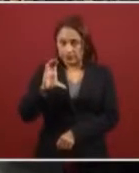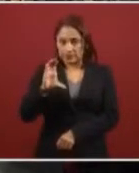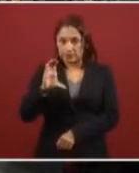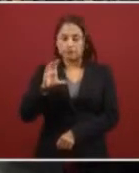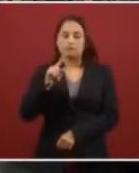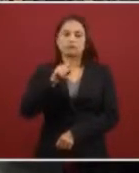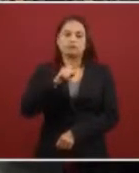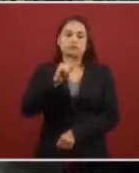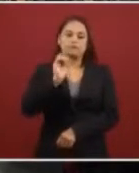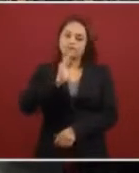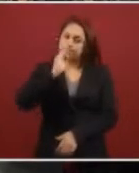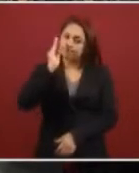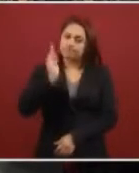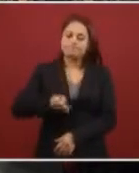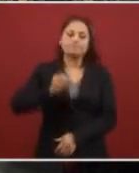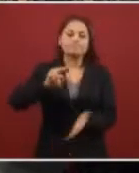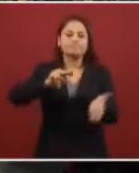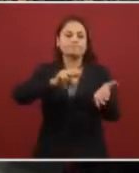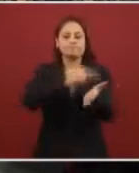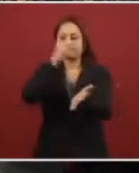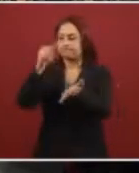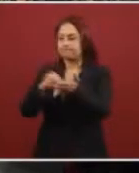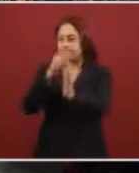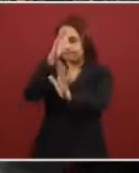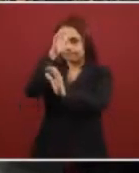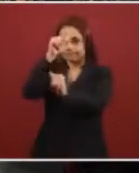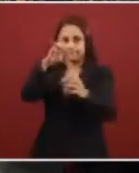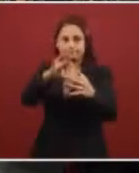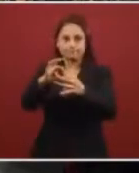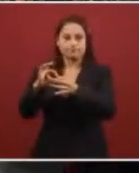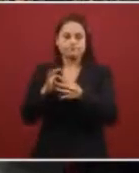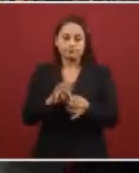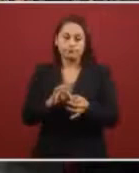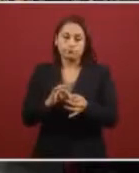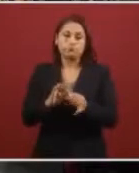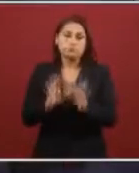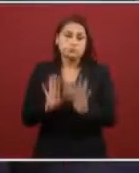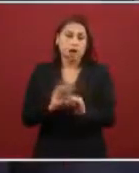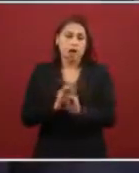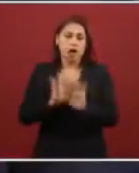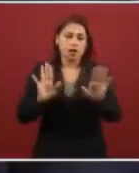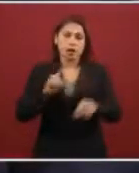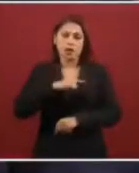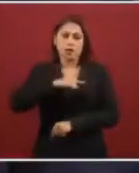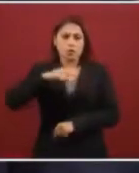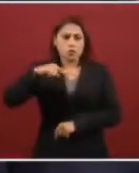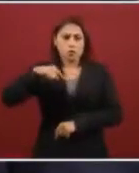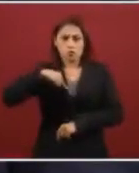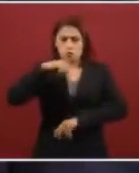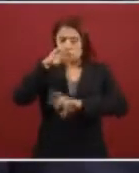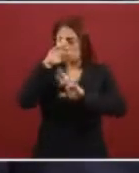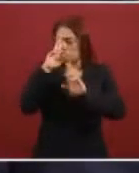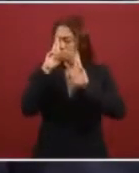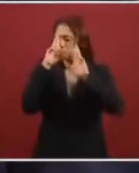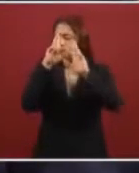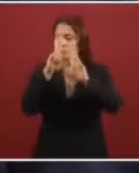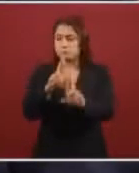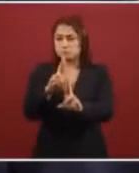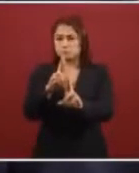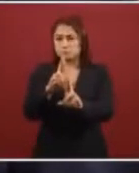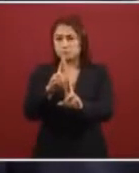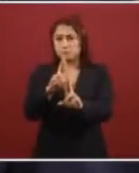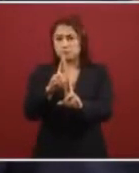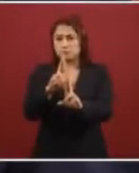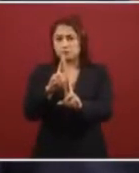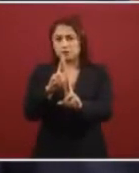aprobación the approval del tratado. Of the treaty. Somos muy respetuosos de lo we que are very respectful en when it comes